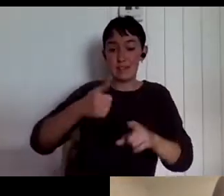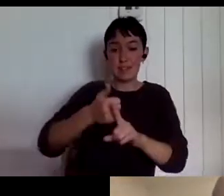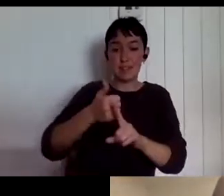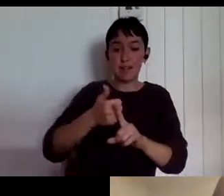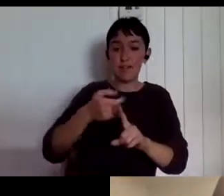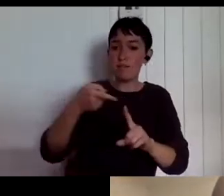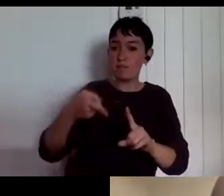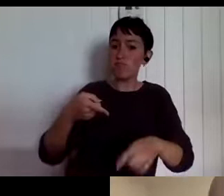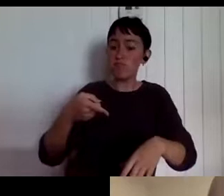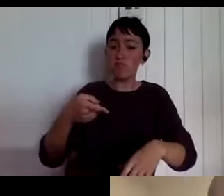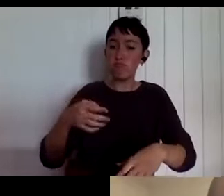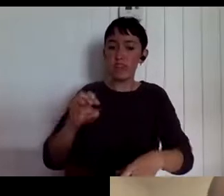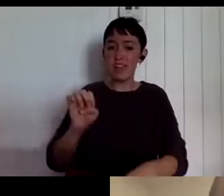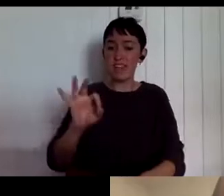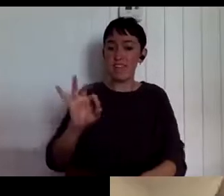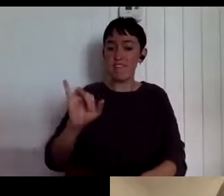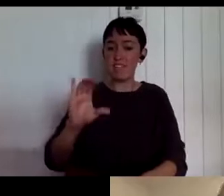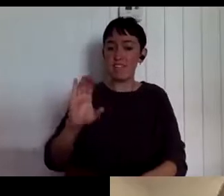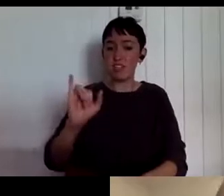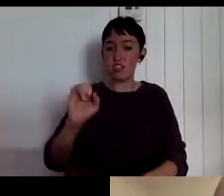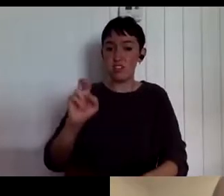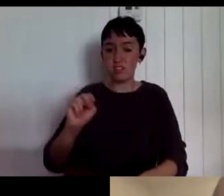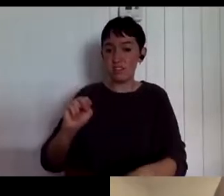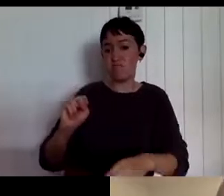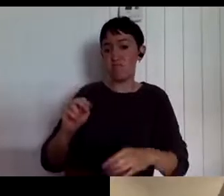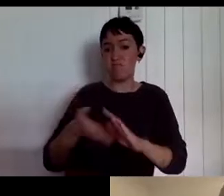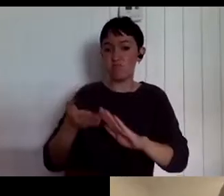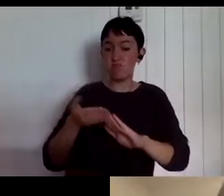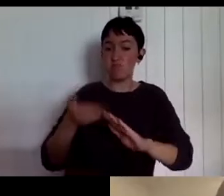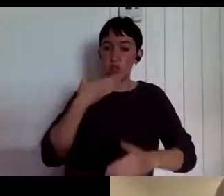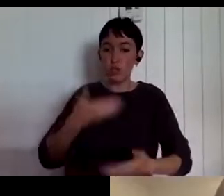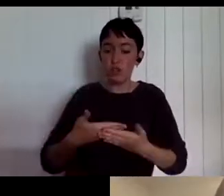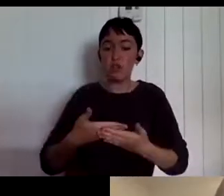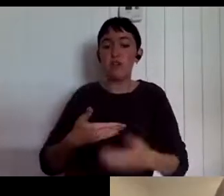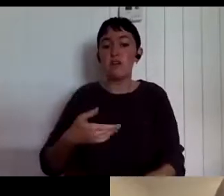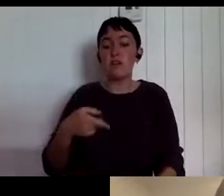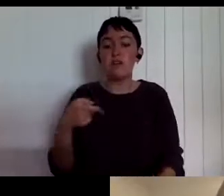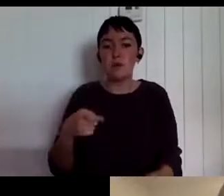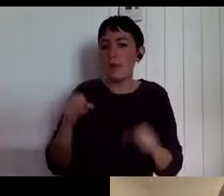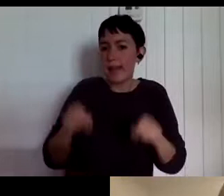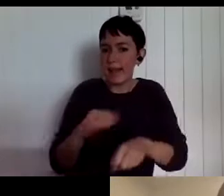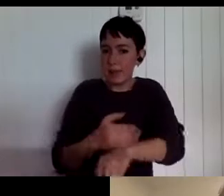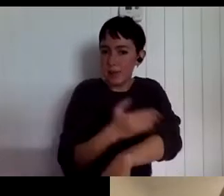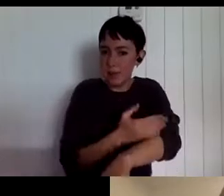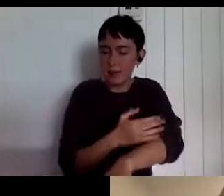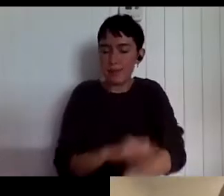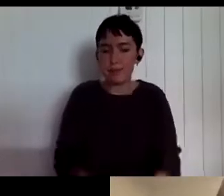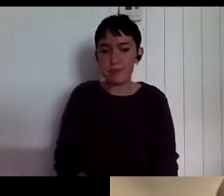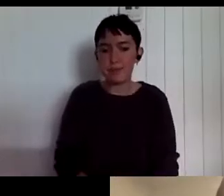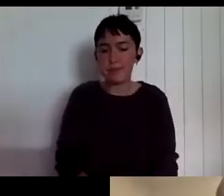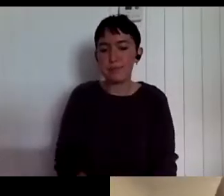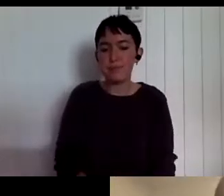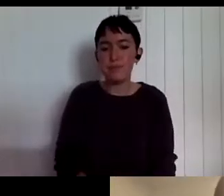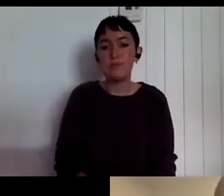efficient, but they can always be improved. And, you know, as time goes on, I think we'll see, I think there's more room